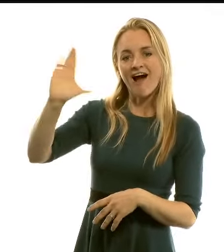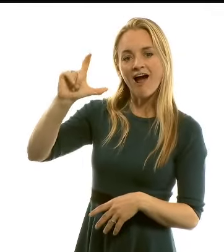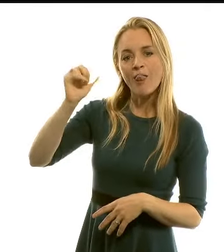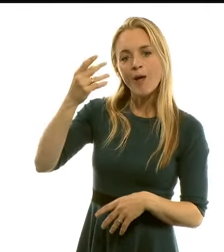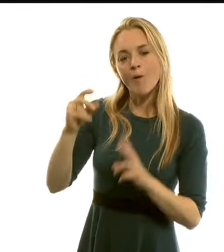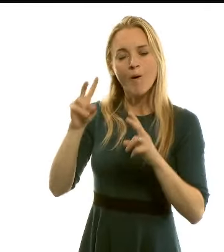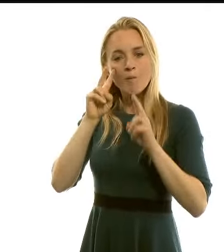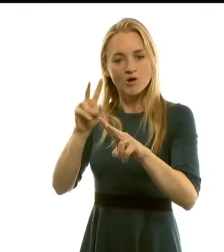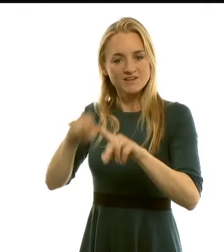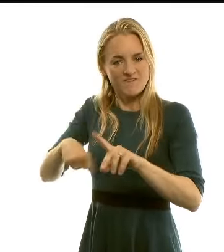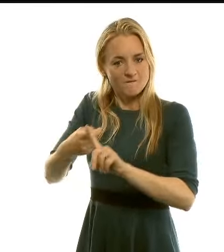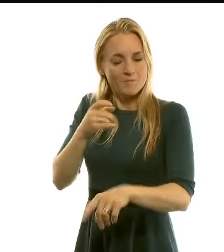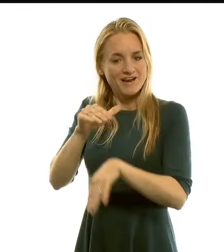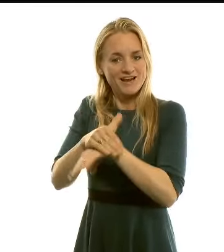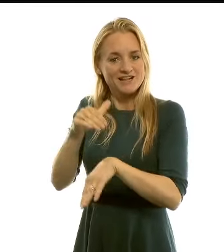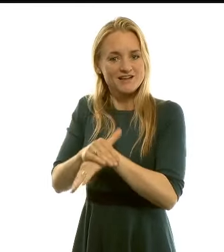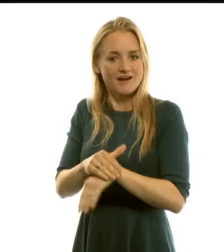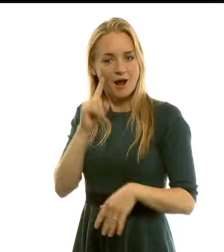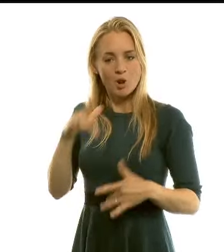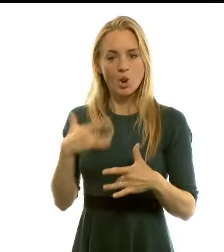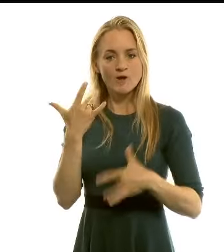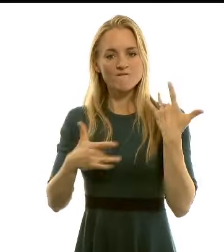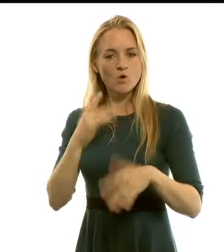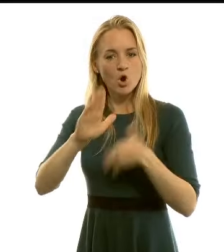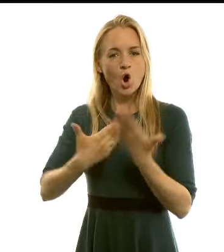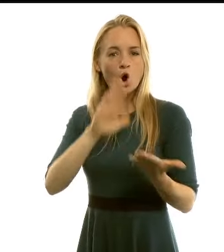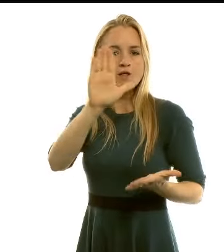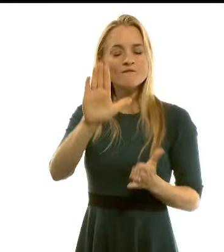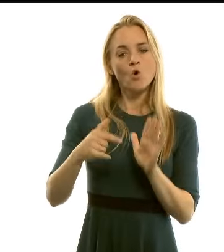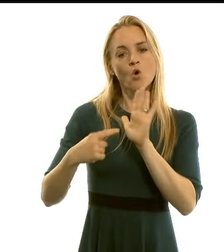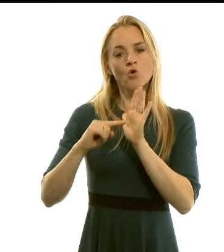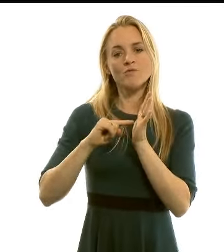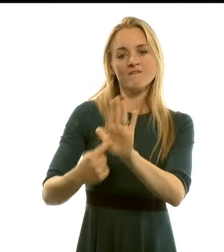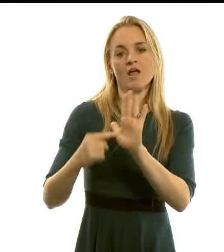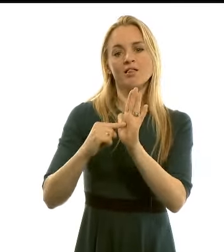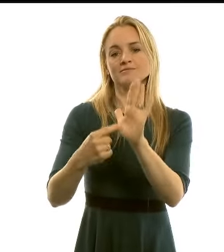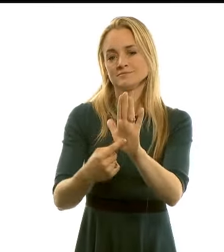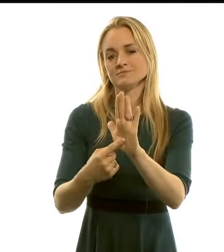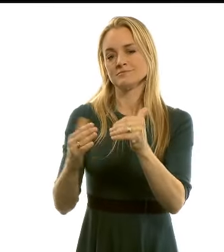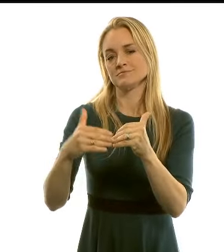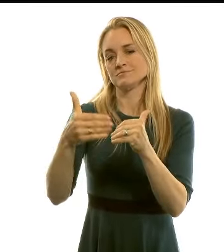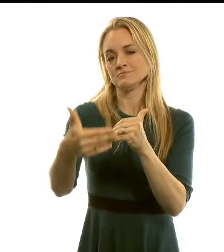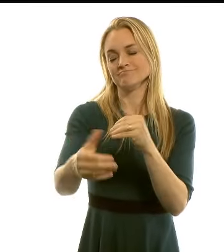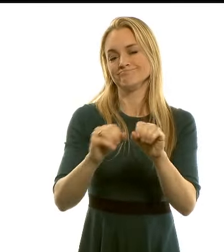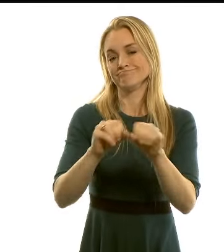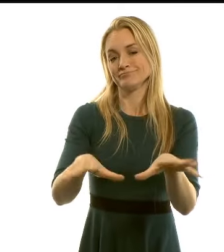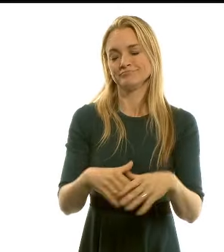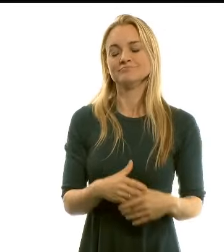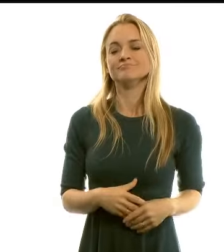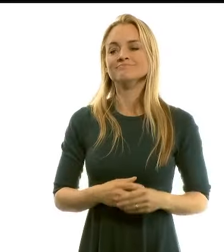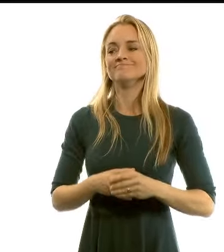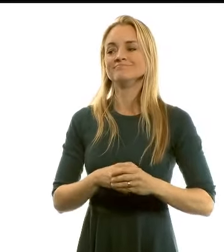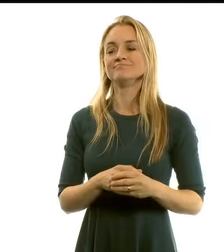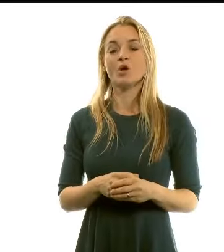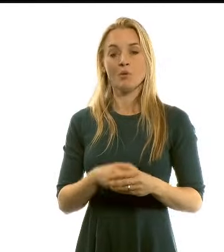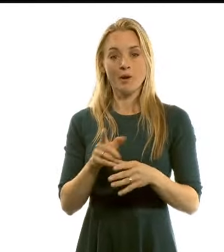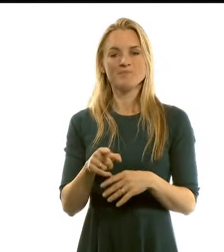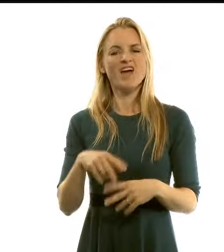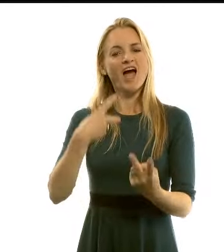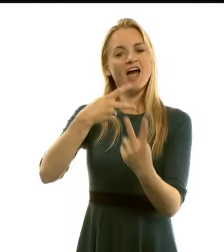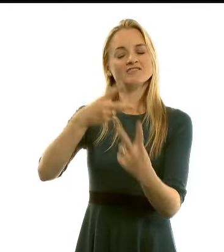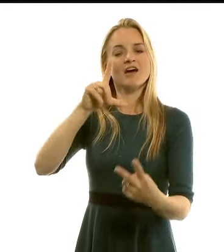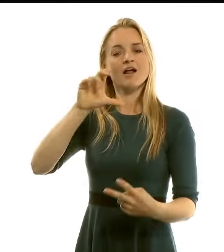to all the reveals. Don't forget, keep in touch on Twitter and use the hashtag LegoCon. That's all from me right now, but don't panic. I'll be back before